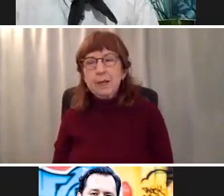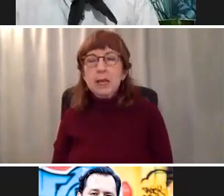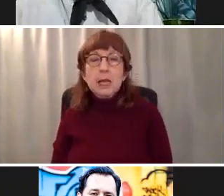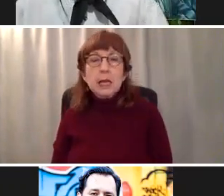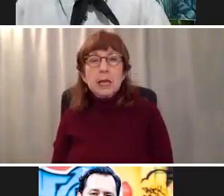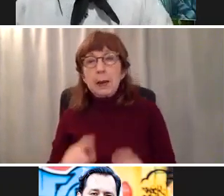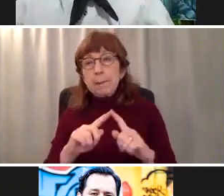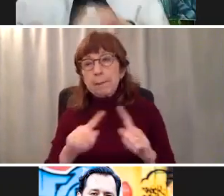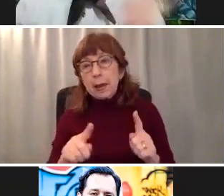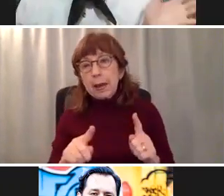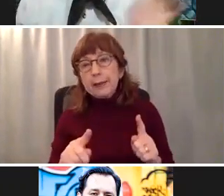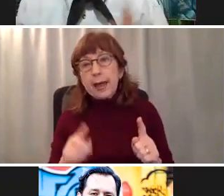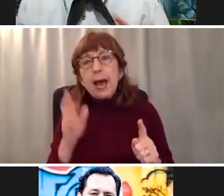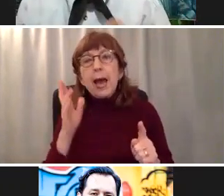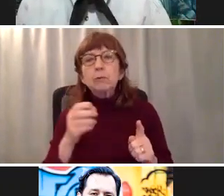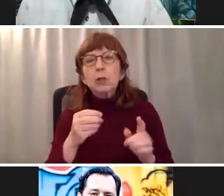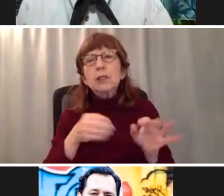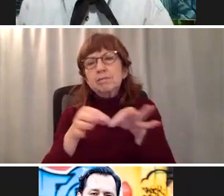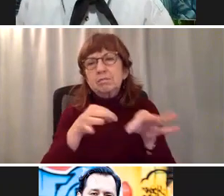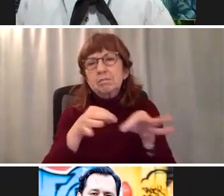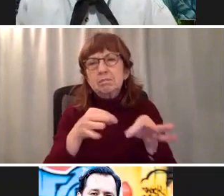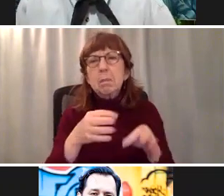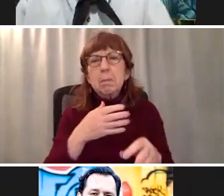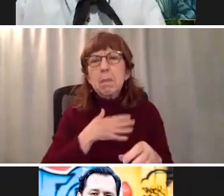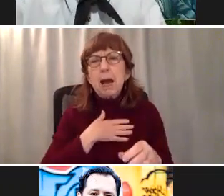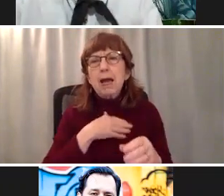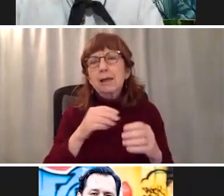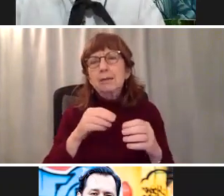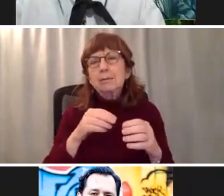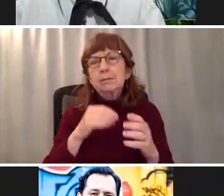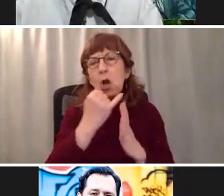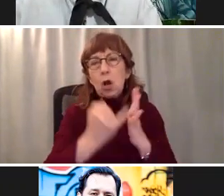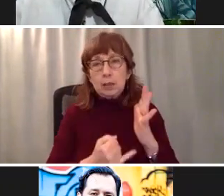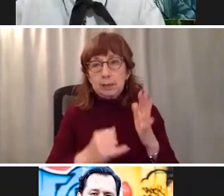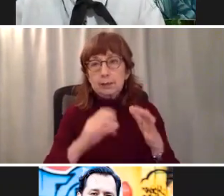but I'm going to expand a little bit on my artist statement for